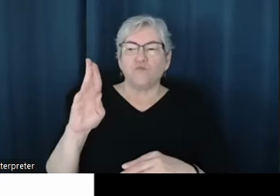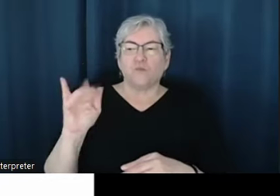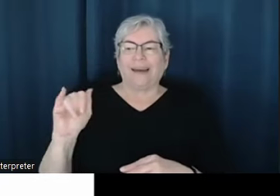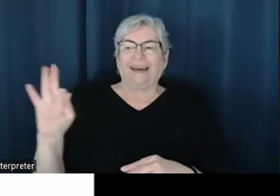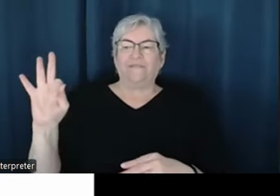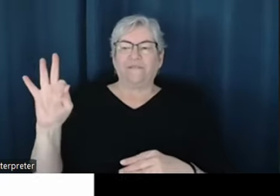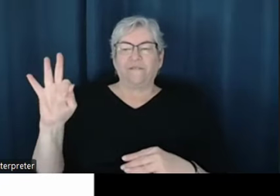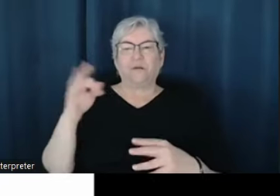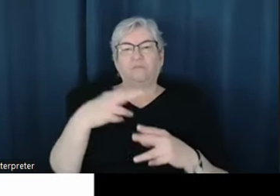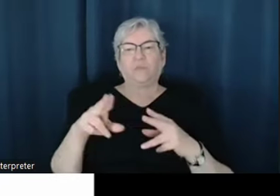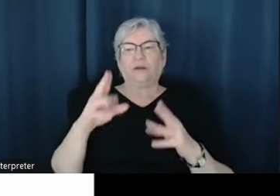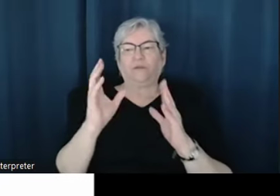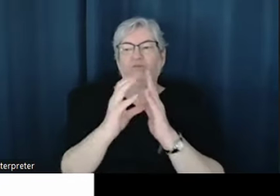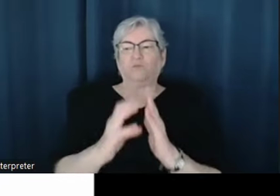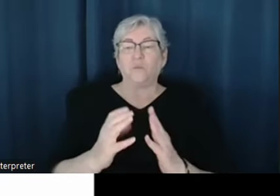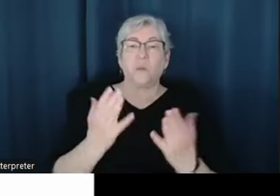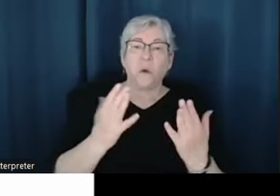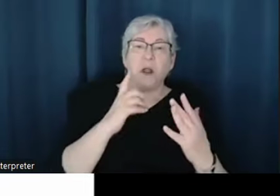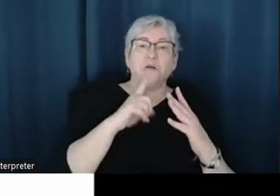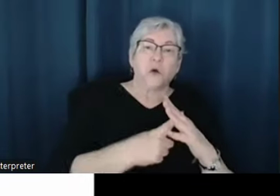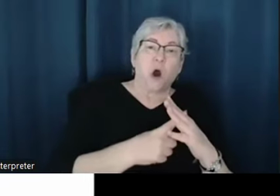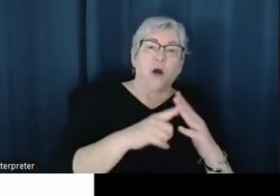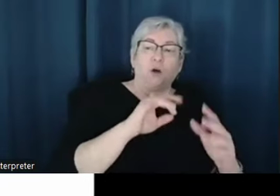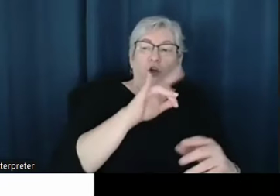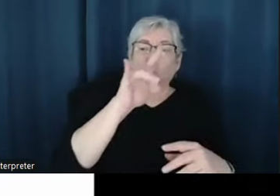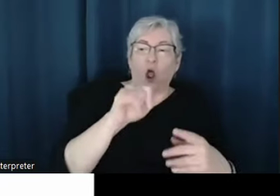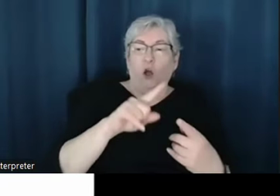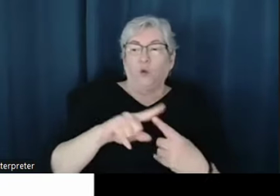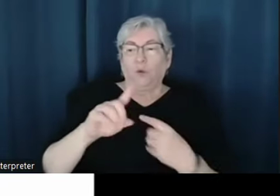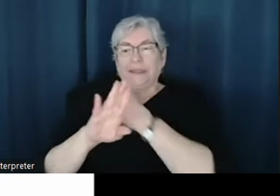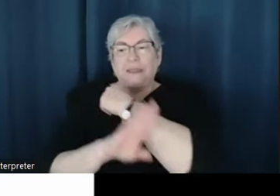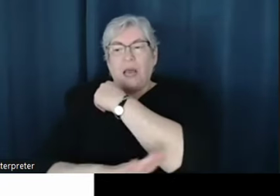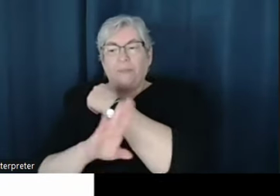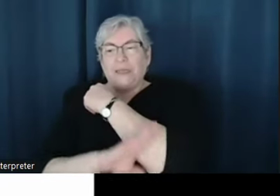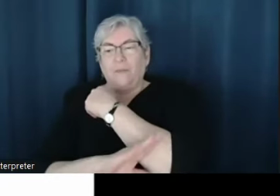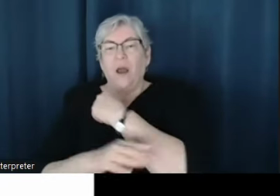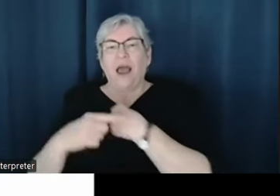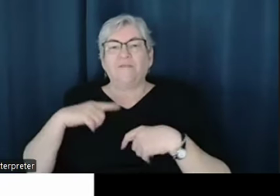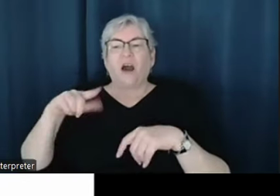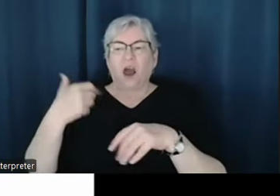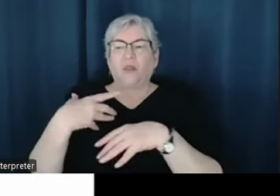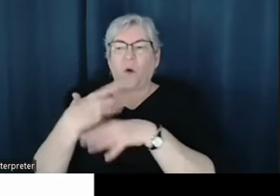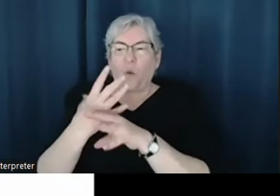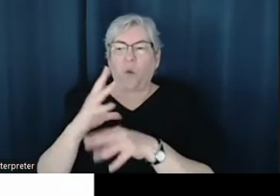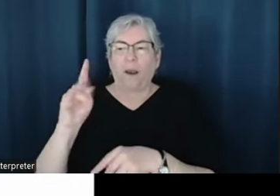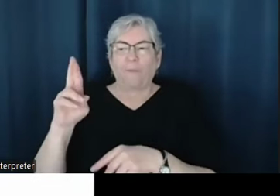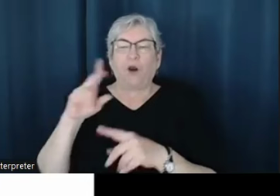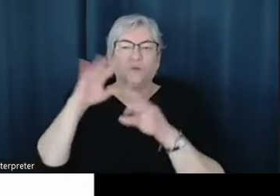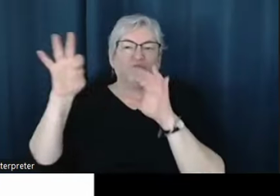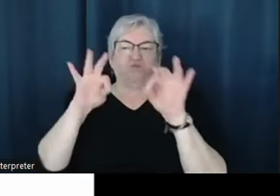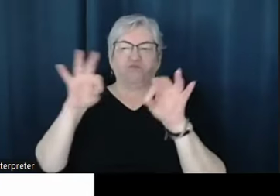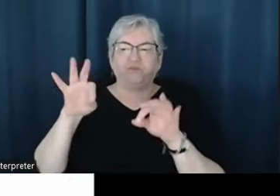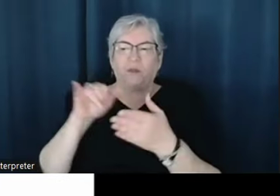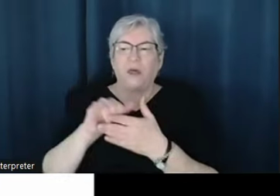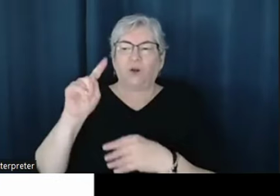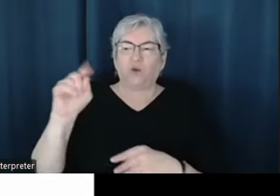available sometime between July and September. We will have another webinar to introduce that tool,